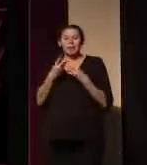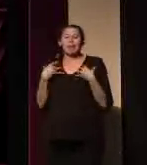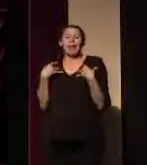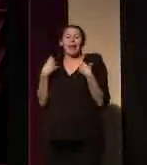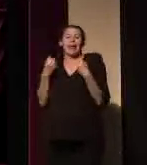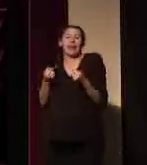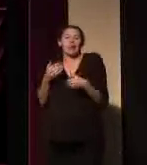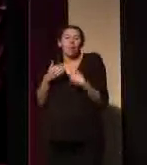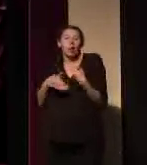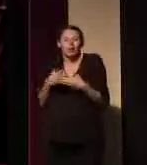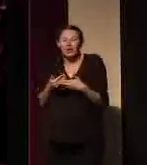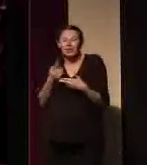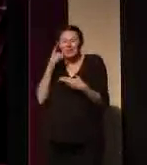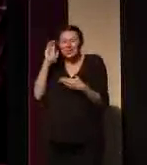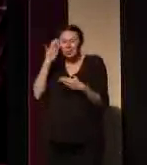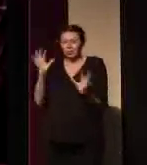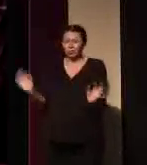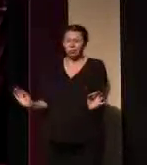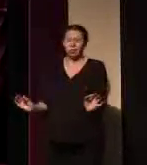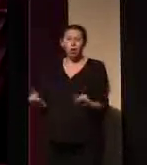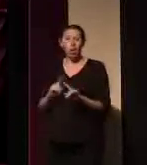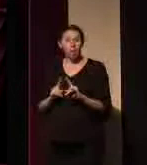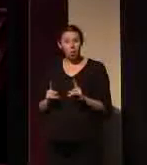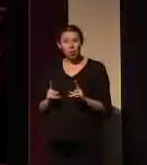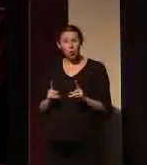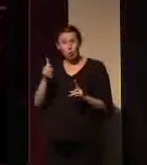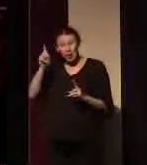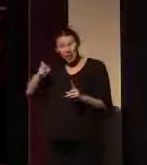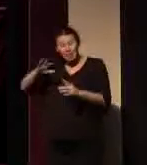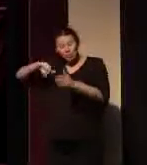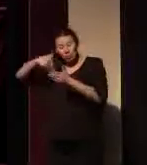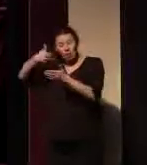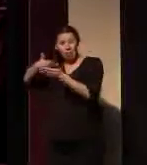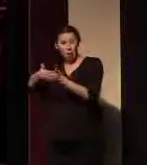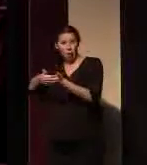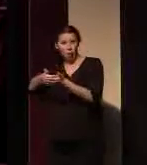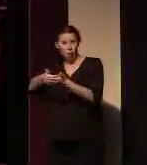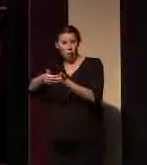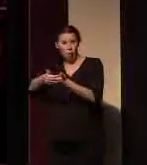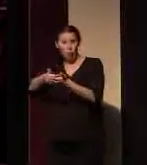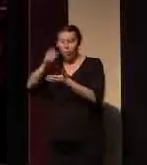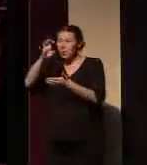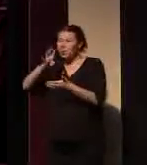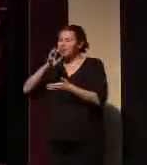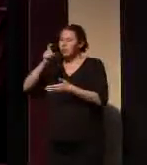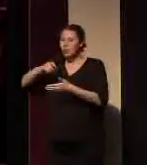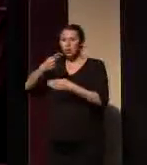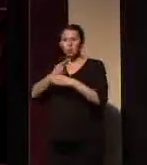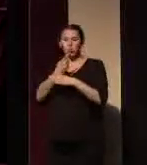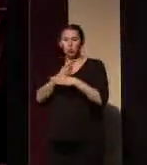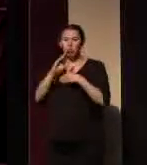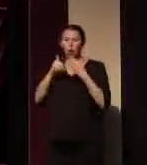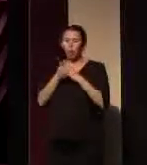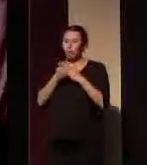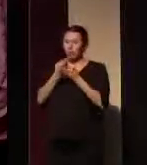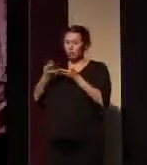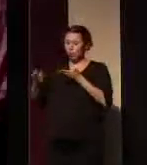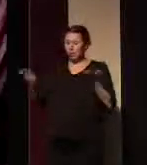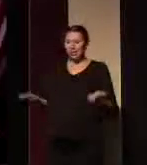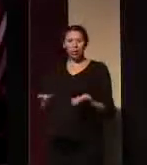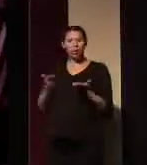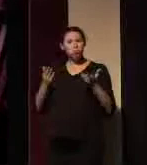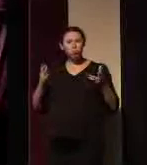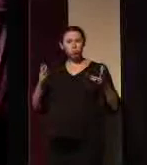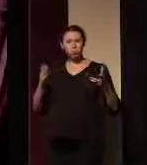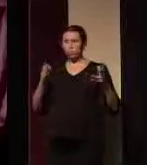We've got to be able to take what Anthony says are all the spectacular resources in this town and marshal them together. And if